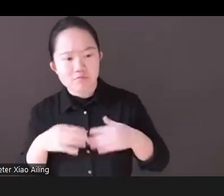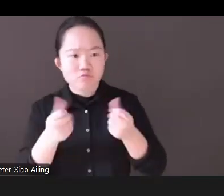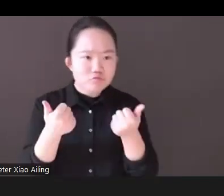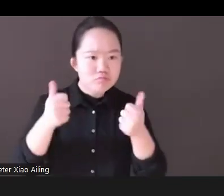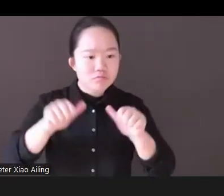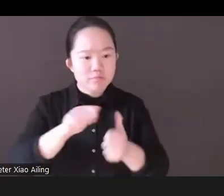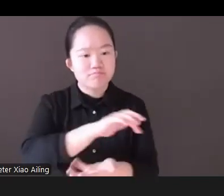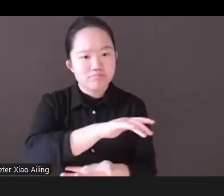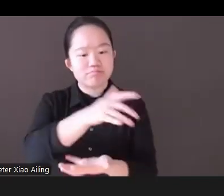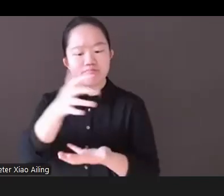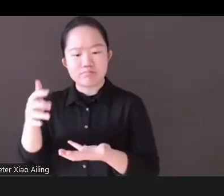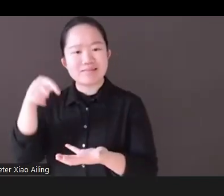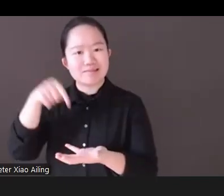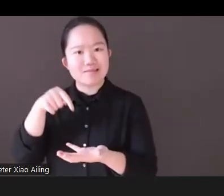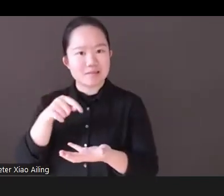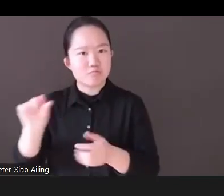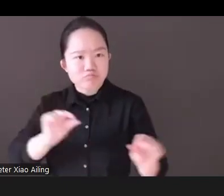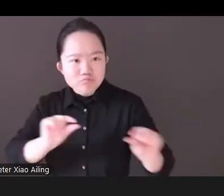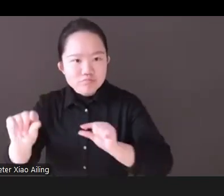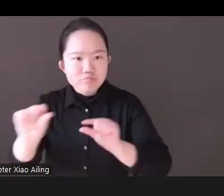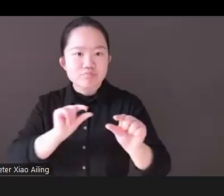Sorry, I need.